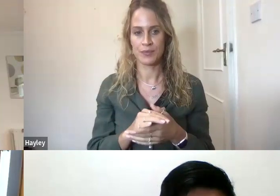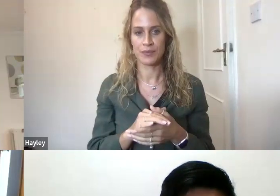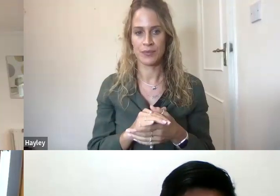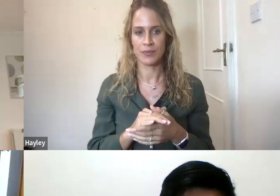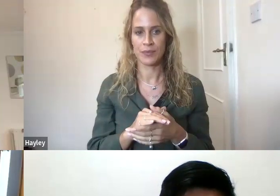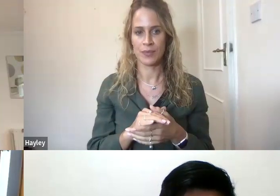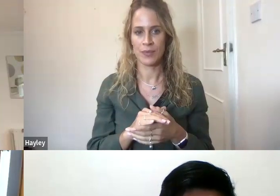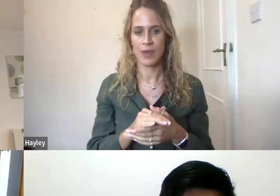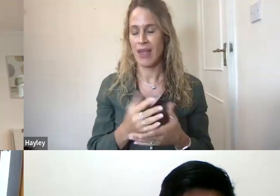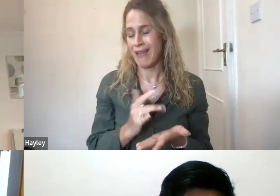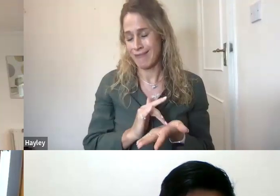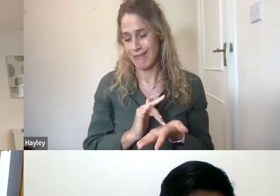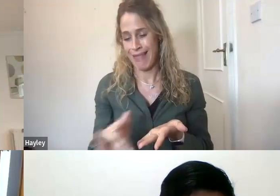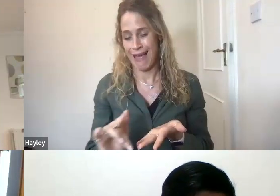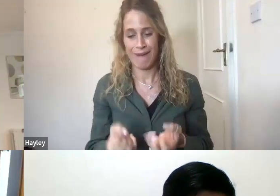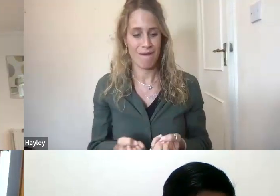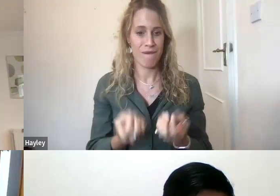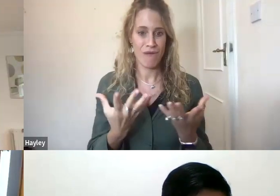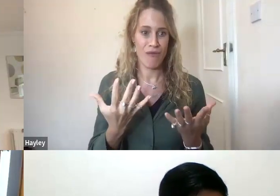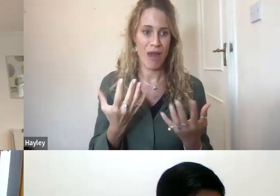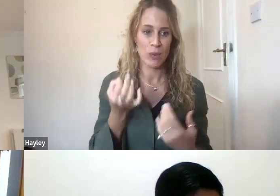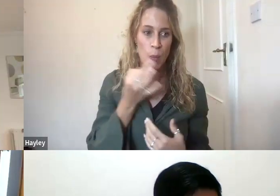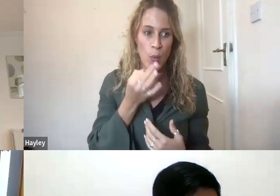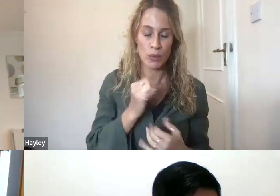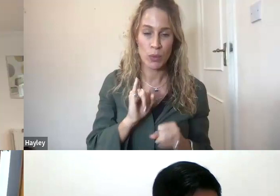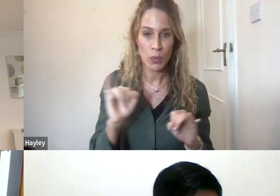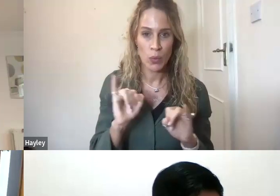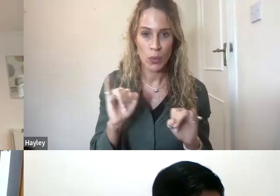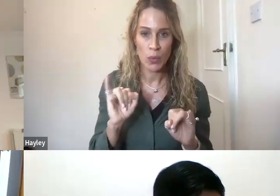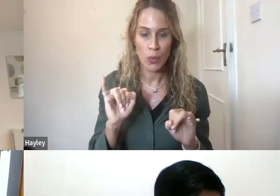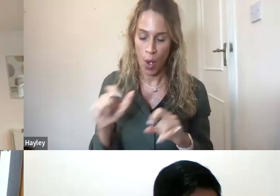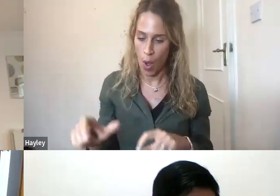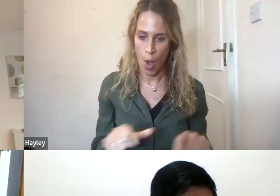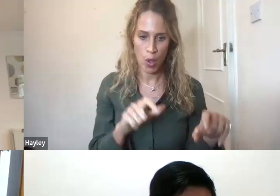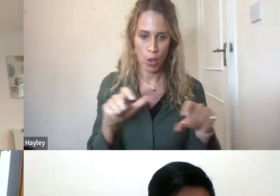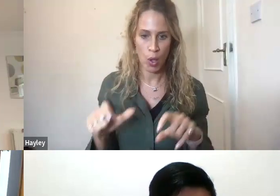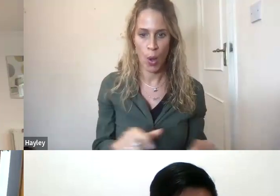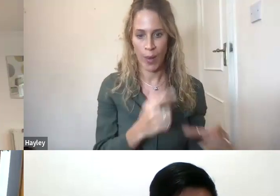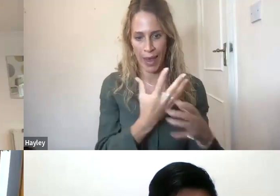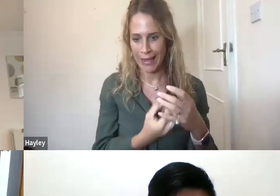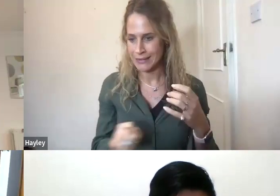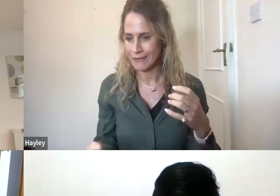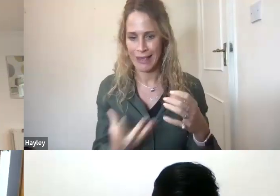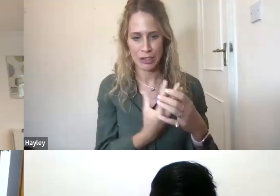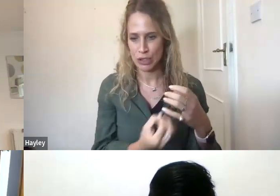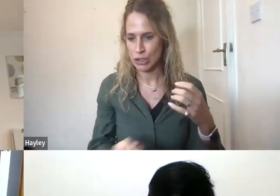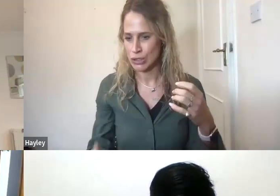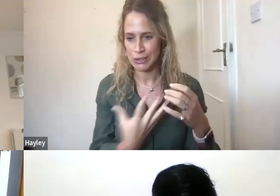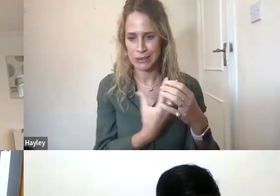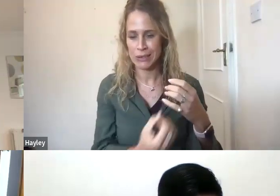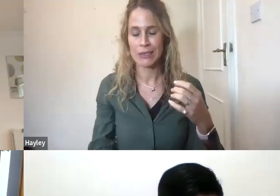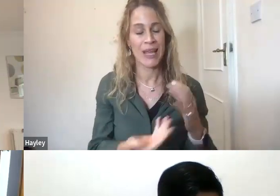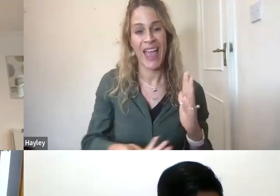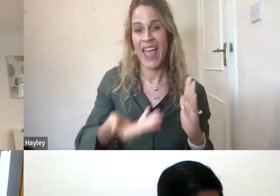As if lack of fresh water is not bad enough, ongoing sand excavations and riverbeds pose additional threat